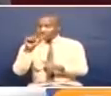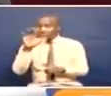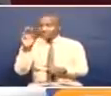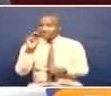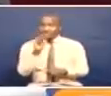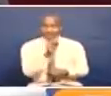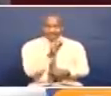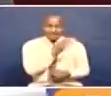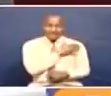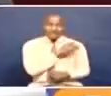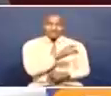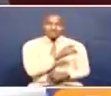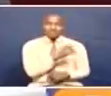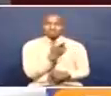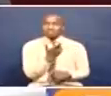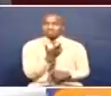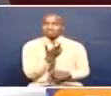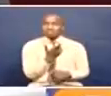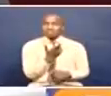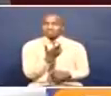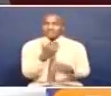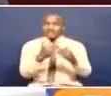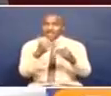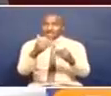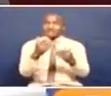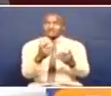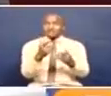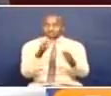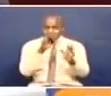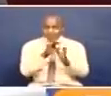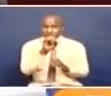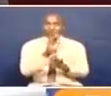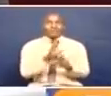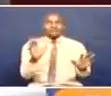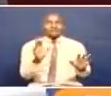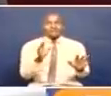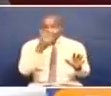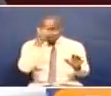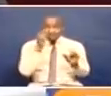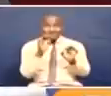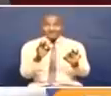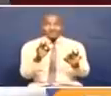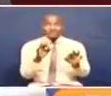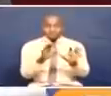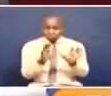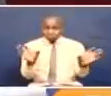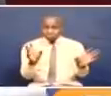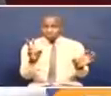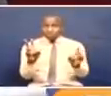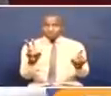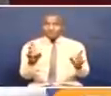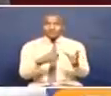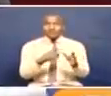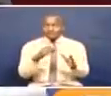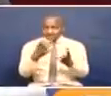to just one person. The next election will be determined by one vote. Because really, if you're splitting anything into two, it'll just be 50%